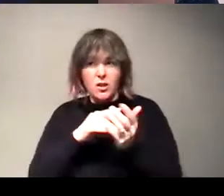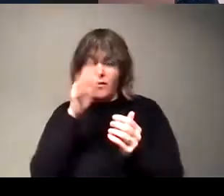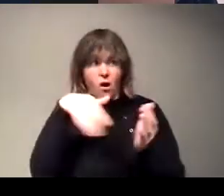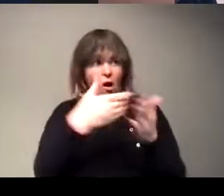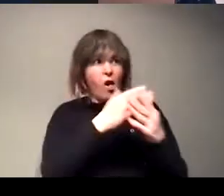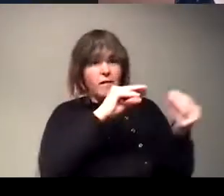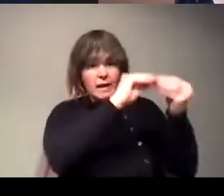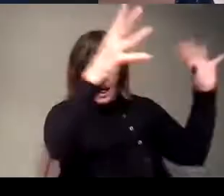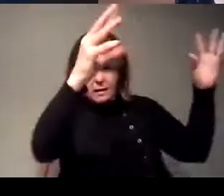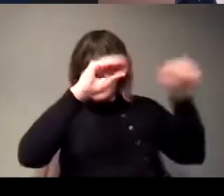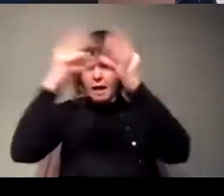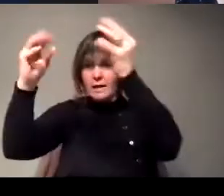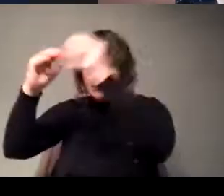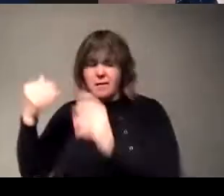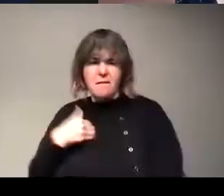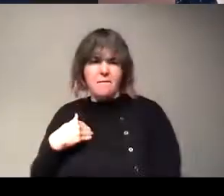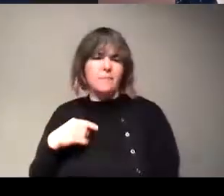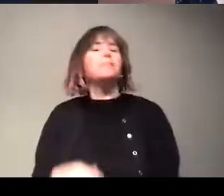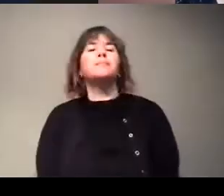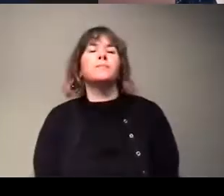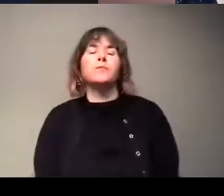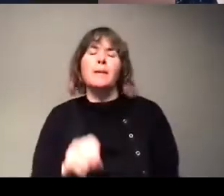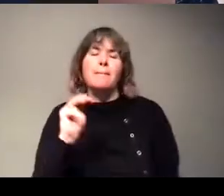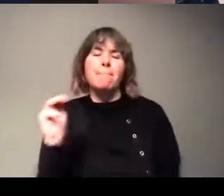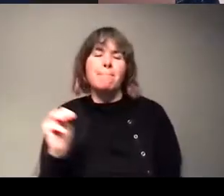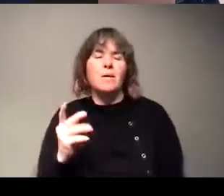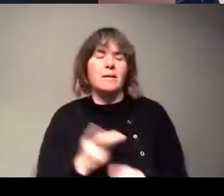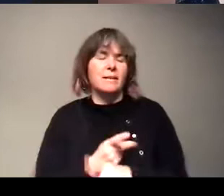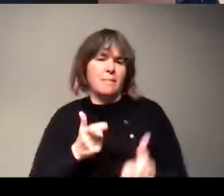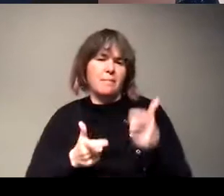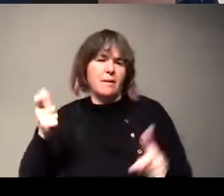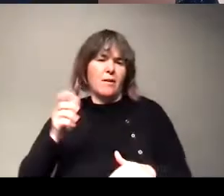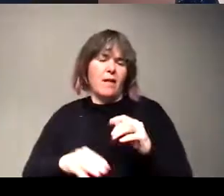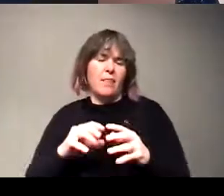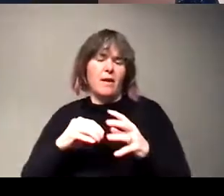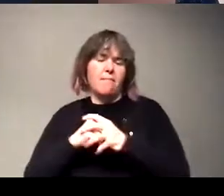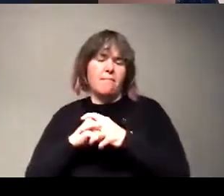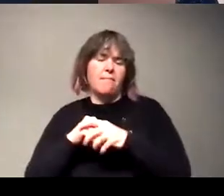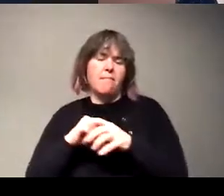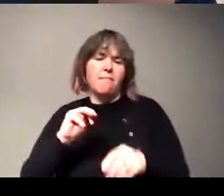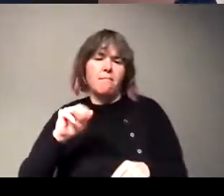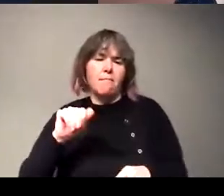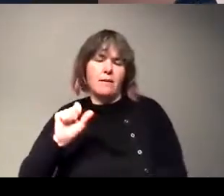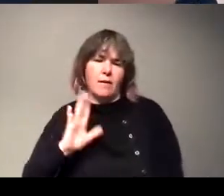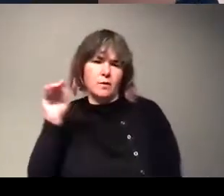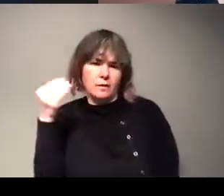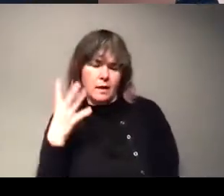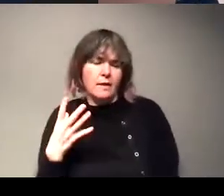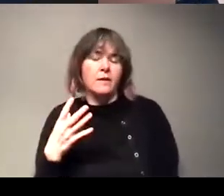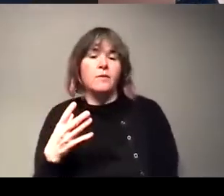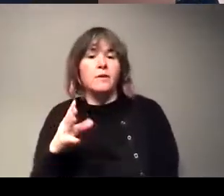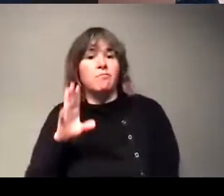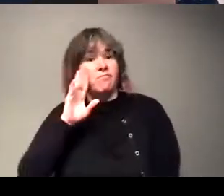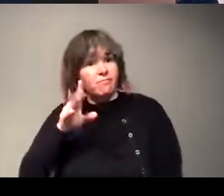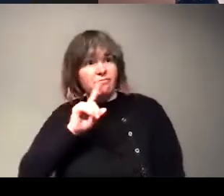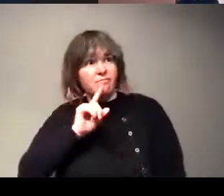seen. And these ones are millions of times the mass of our sun, up to billions of times the mass of our sun, so super big. We don't entirely know how they were